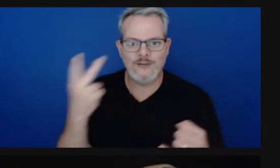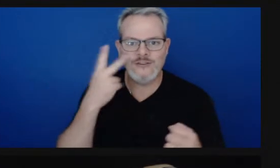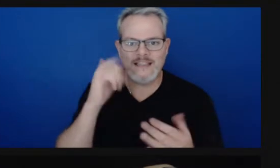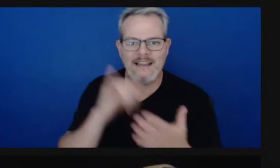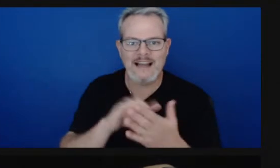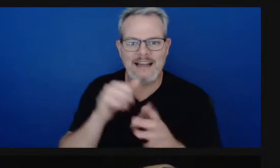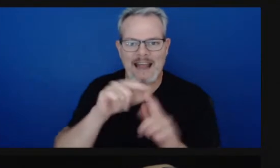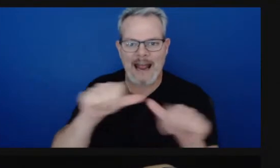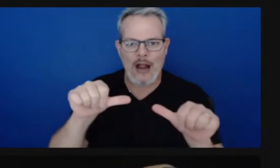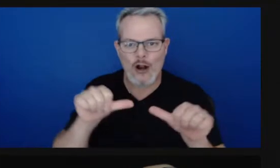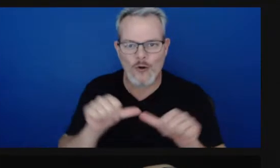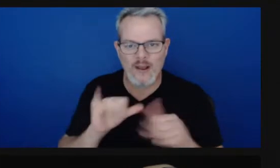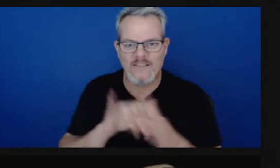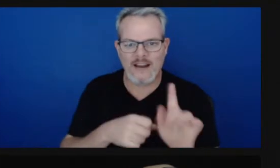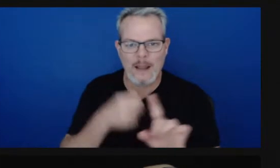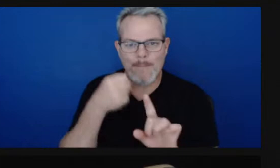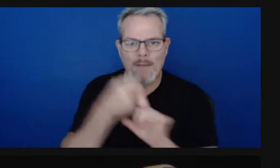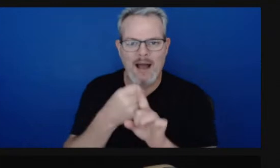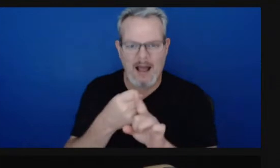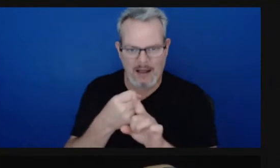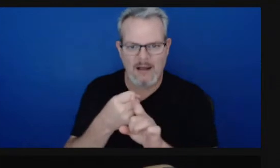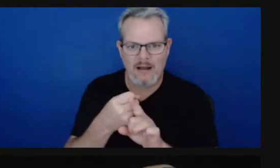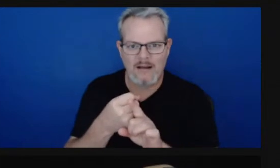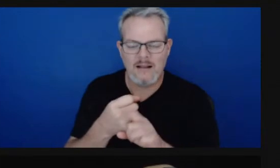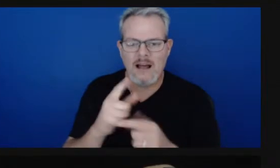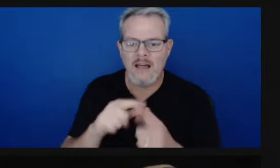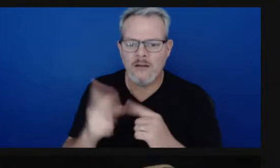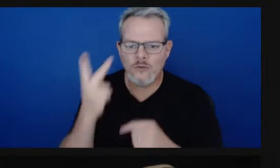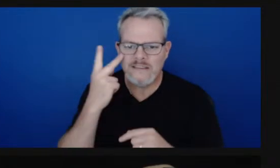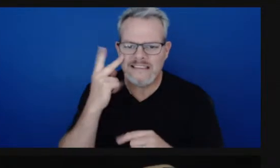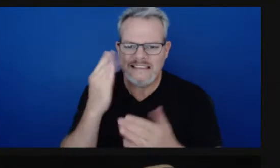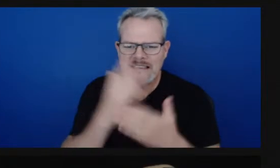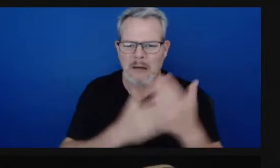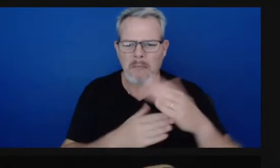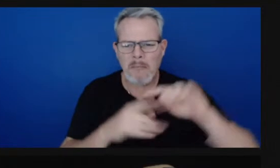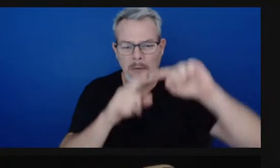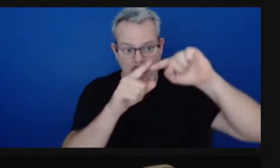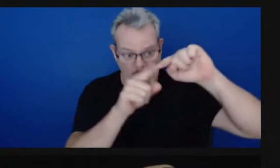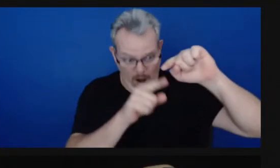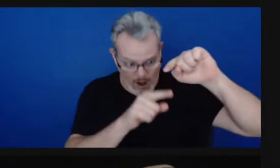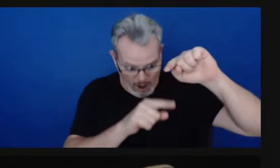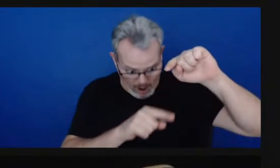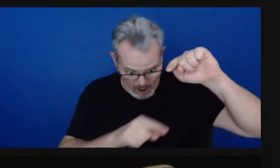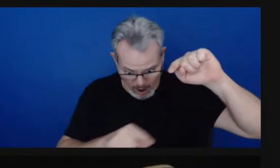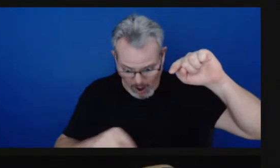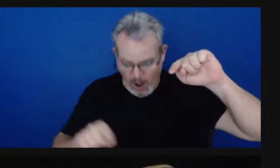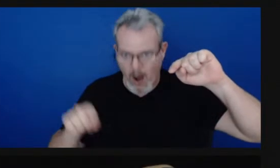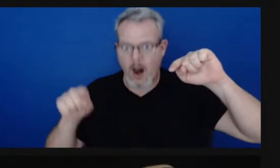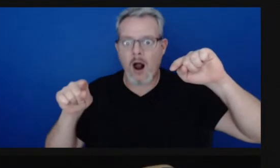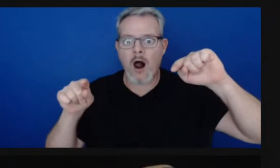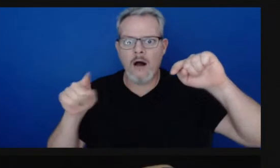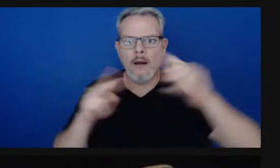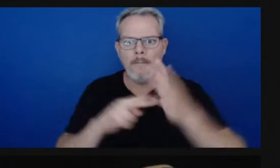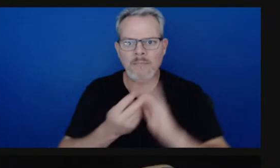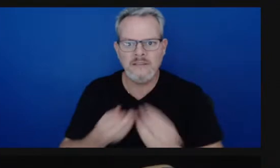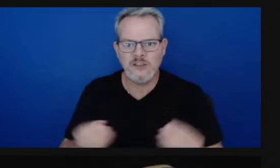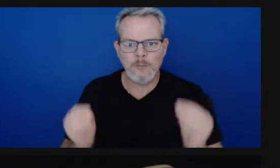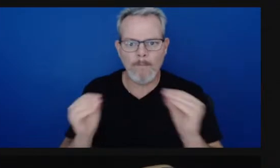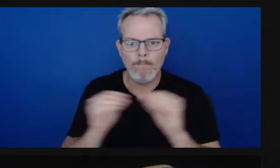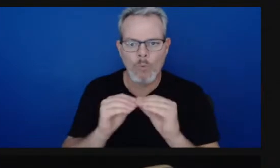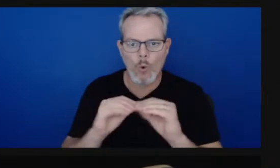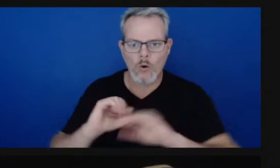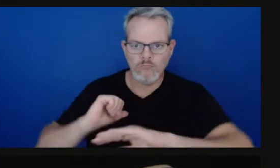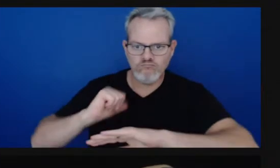well is that if we do see some effects all the way down to here, perhaps that means that there is deformation as far as this most